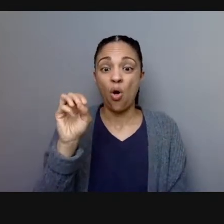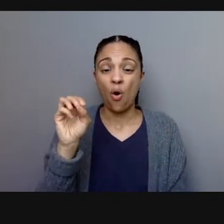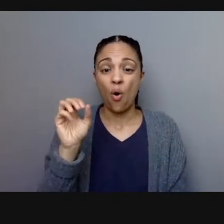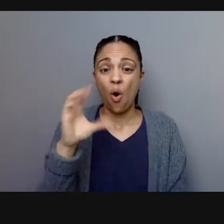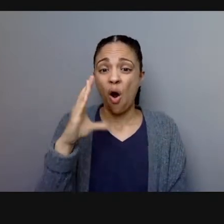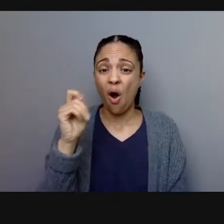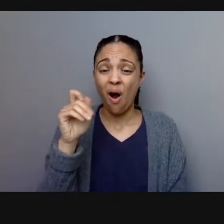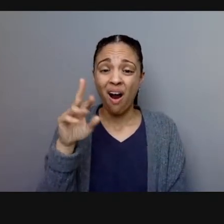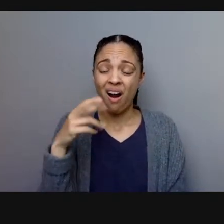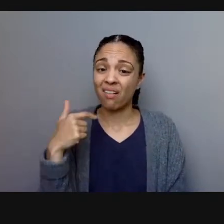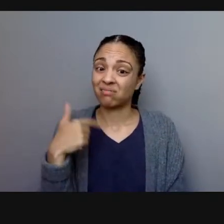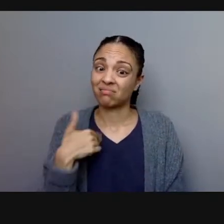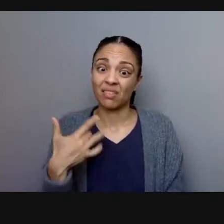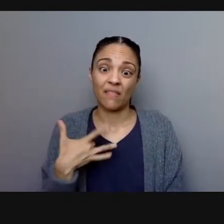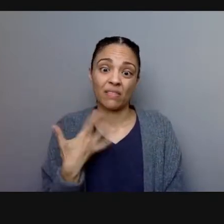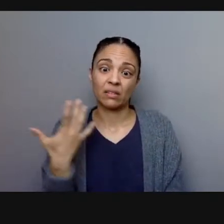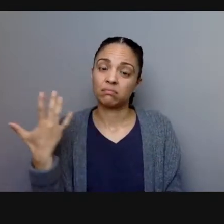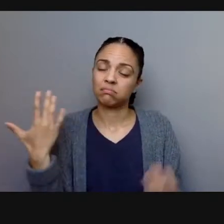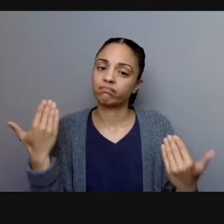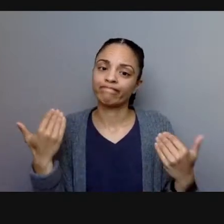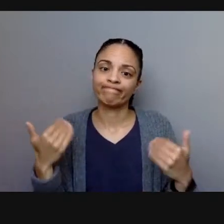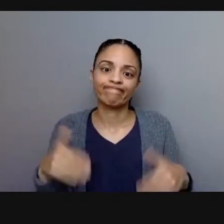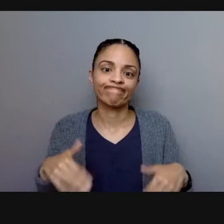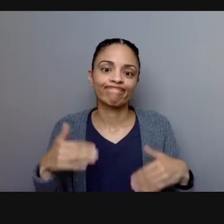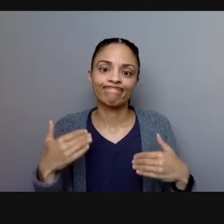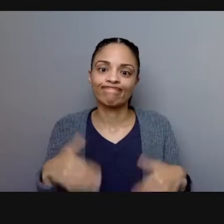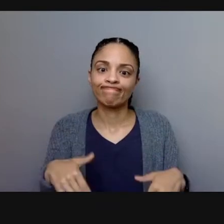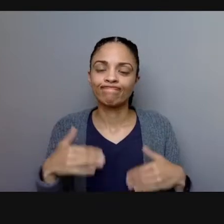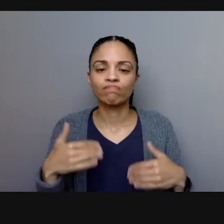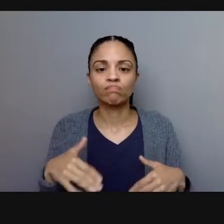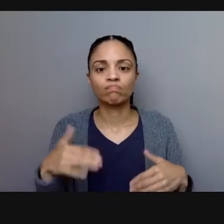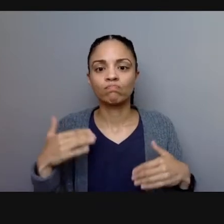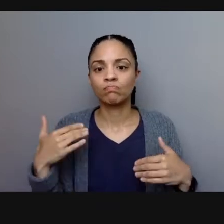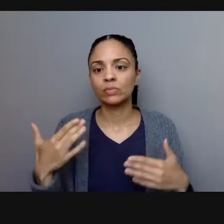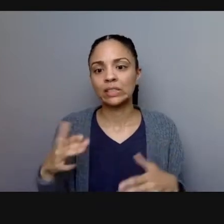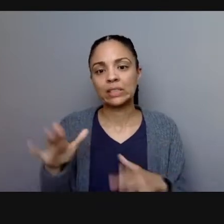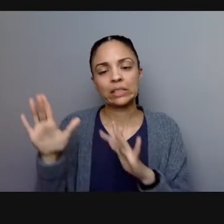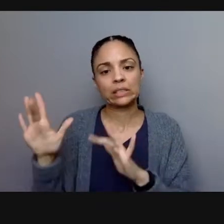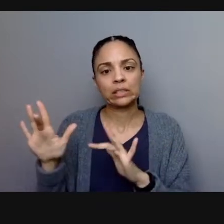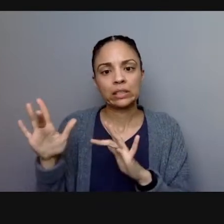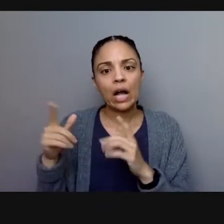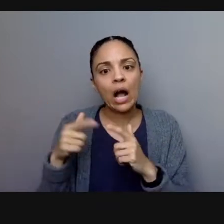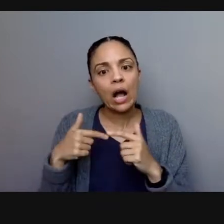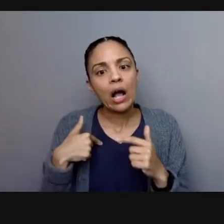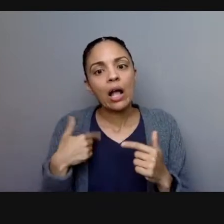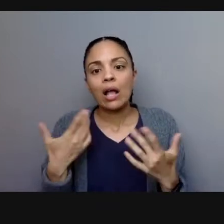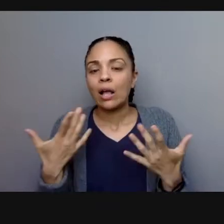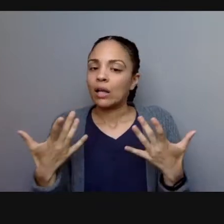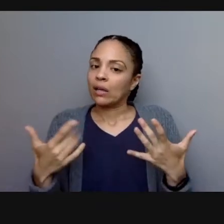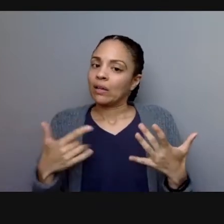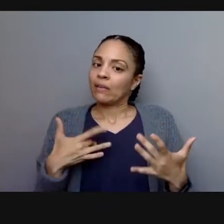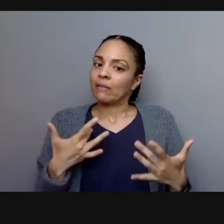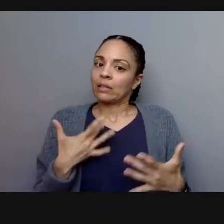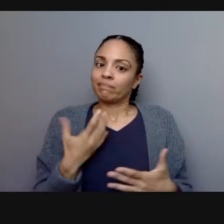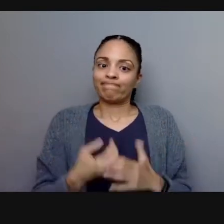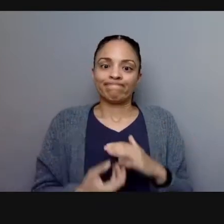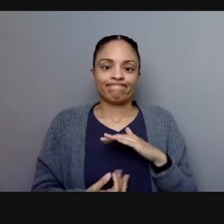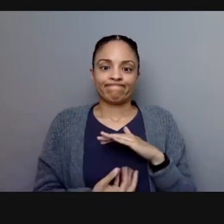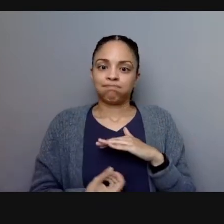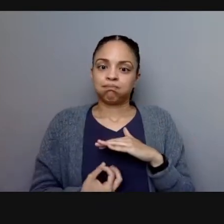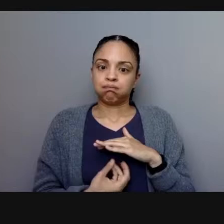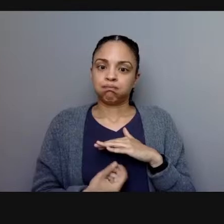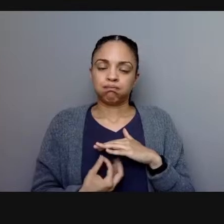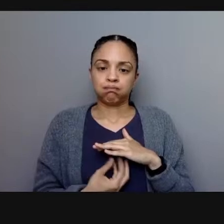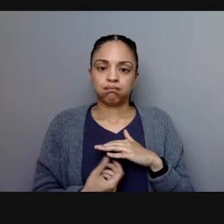cooking on that level. But I'll start. What do you remember about rehearsing? And then,